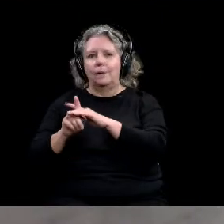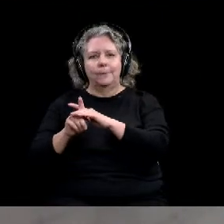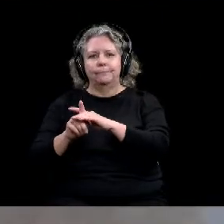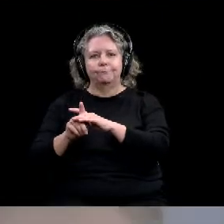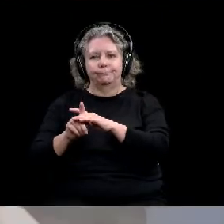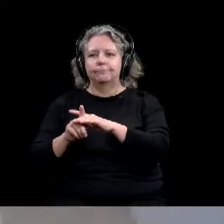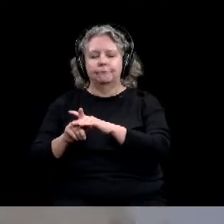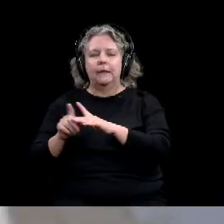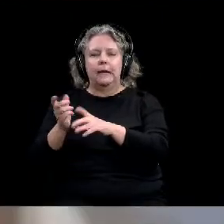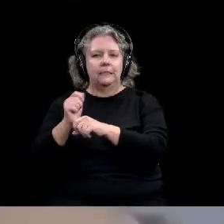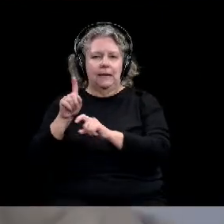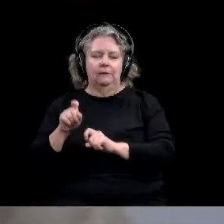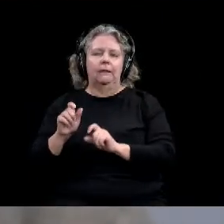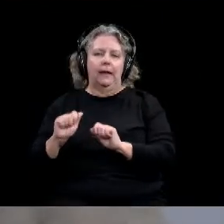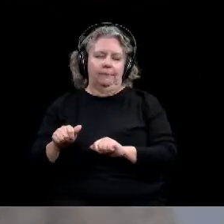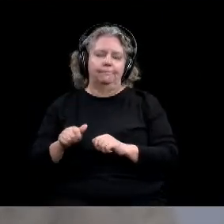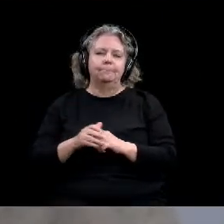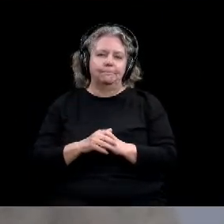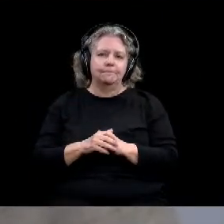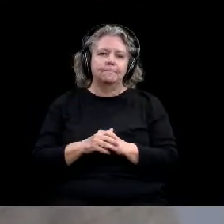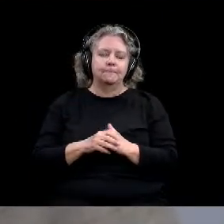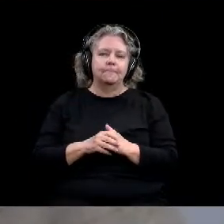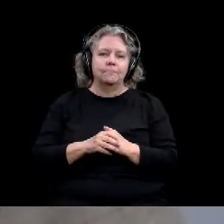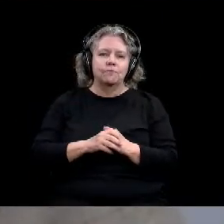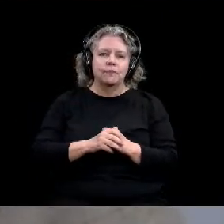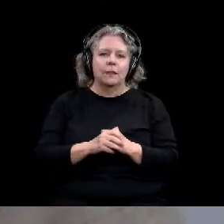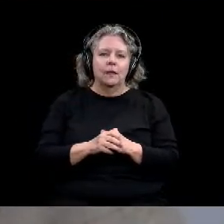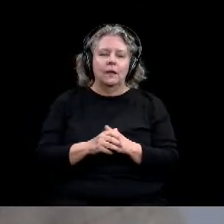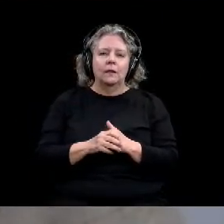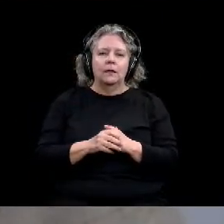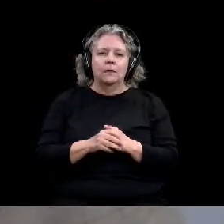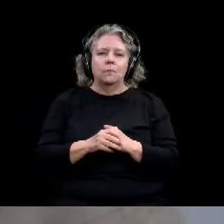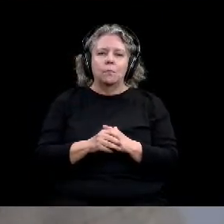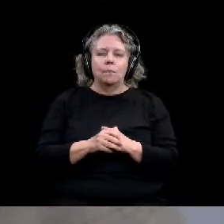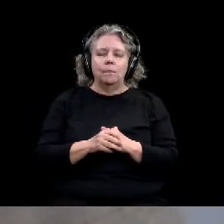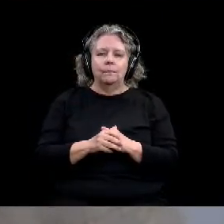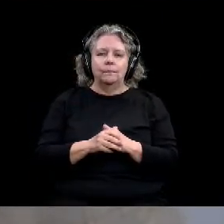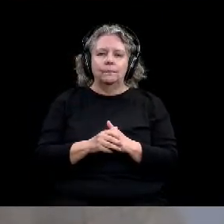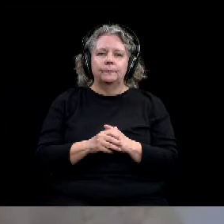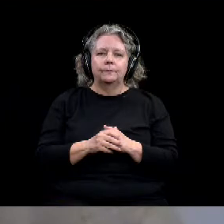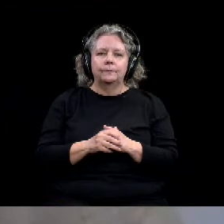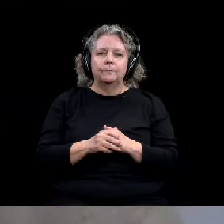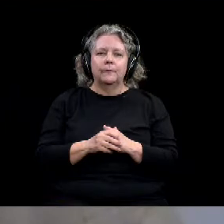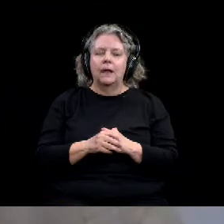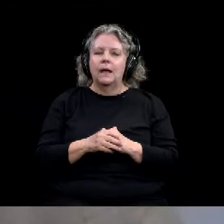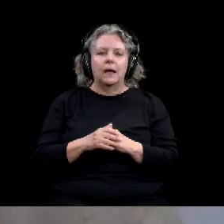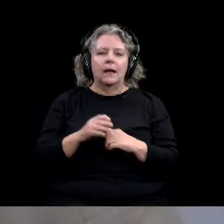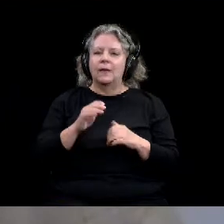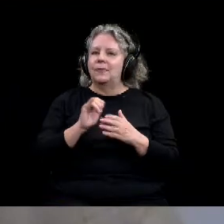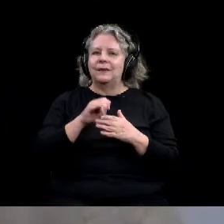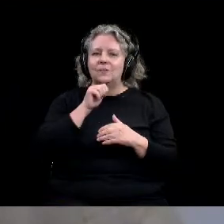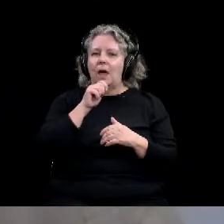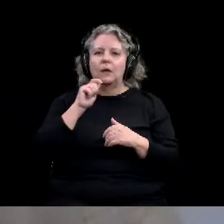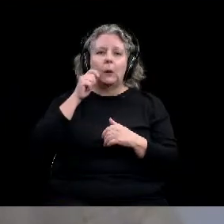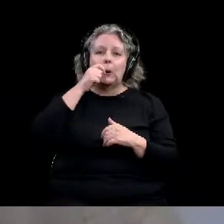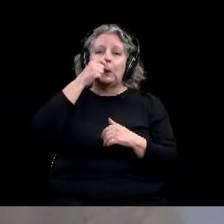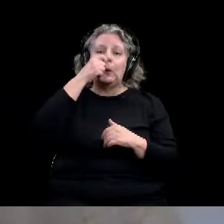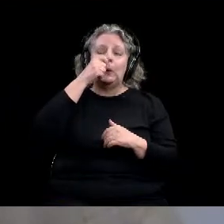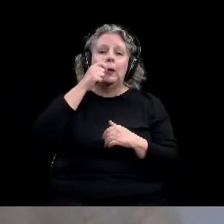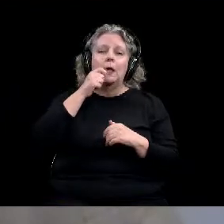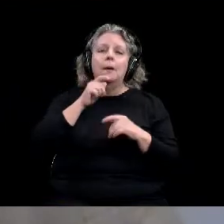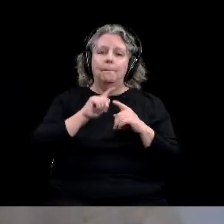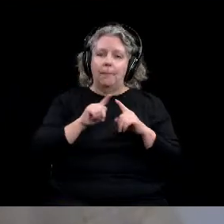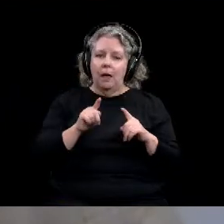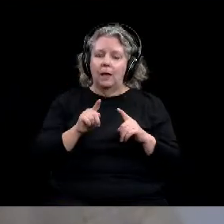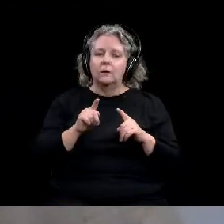This will not the invasive swab, but you hopefully will get your results back in less than 3